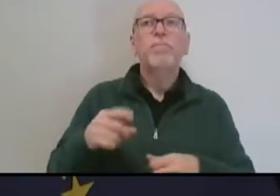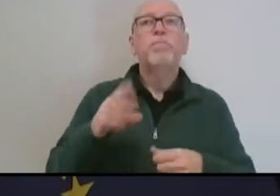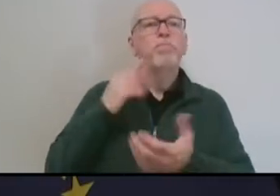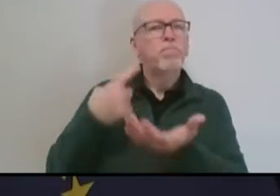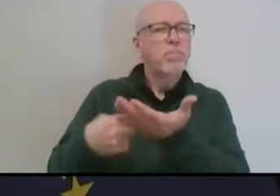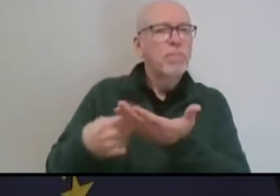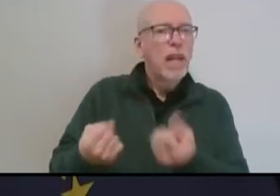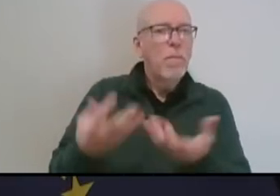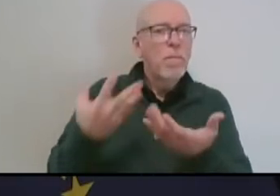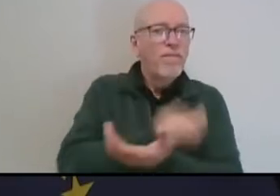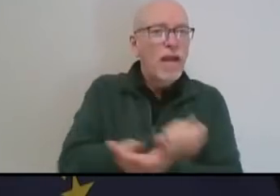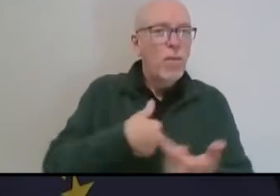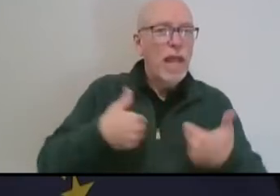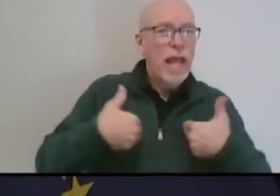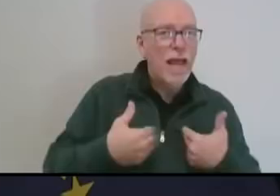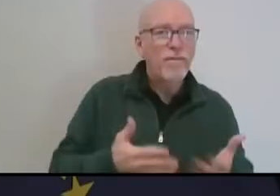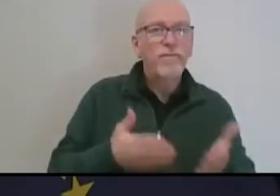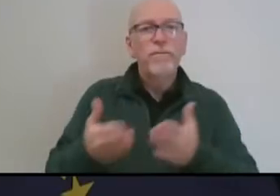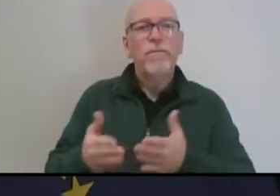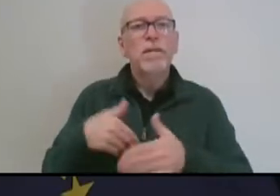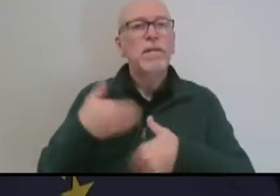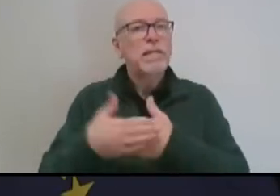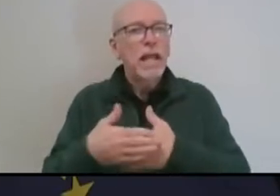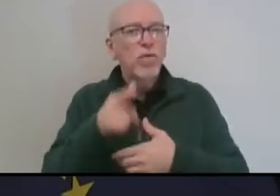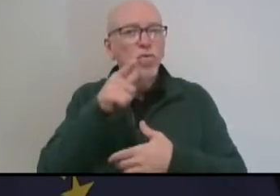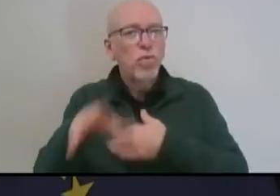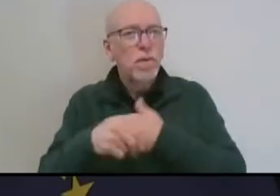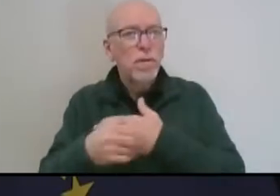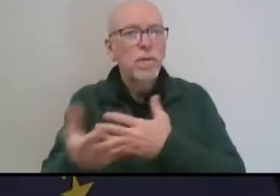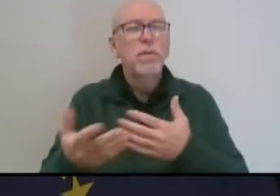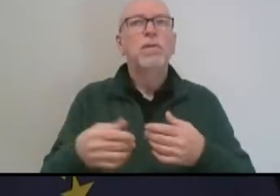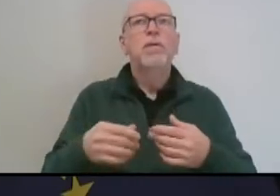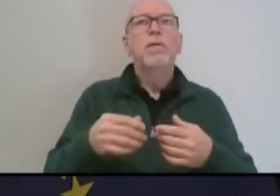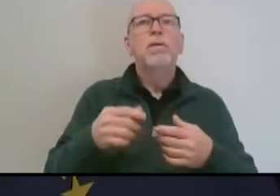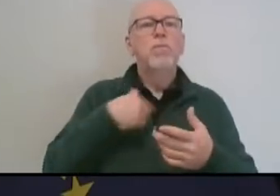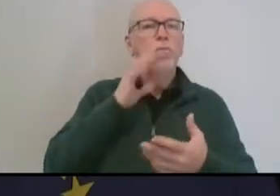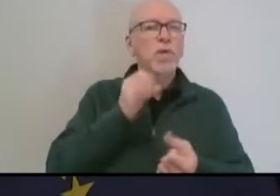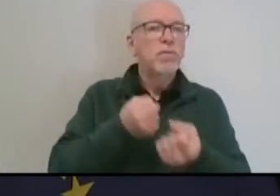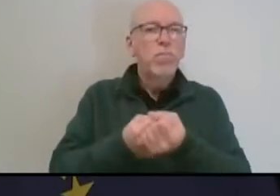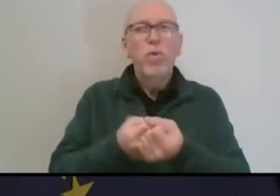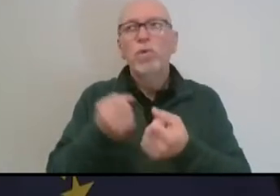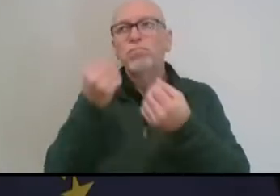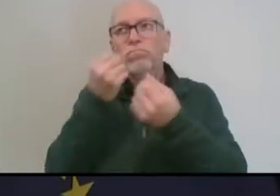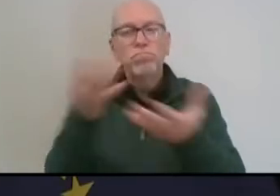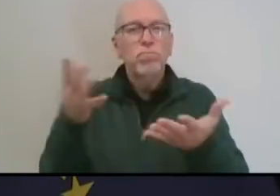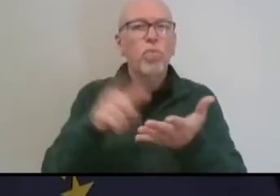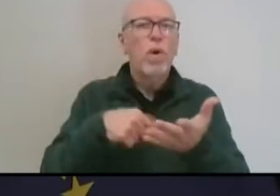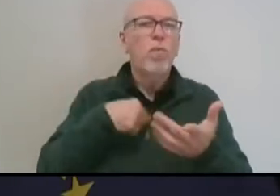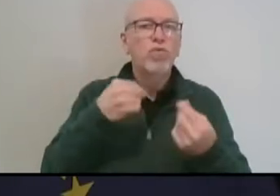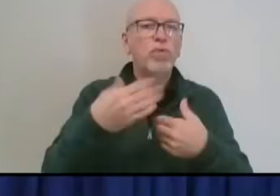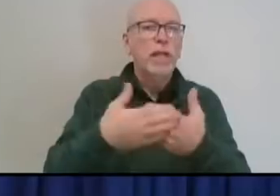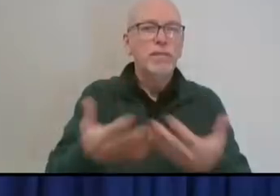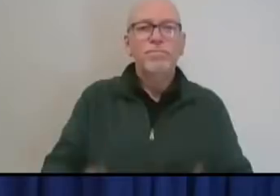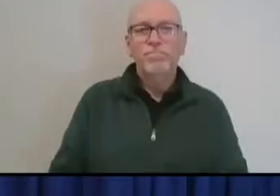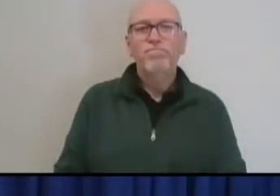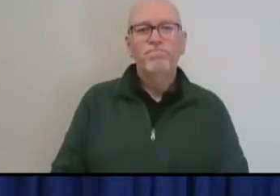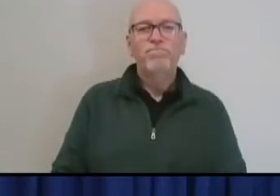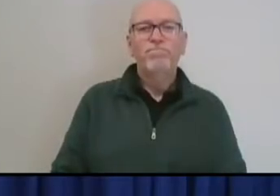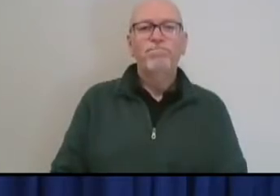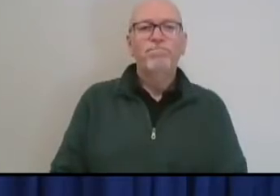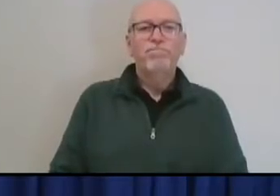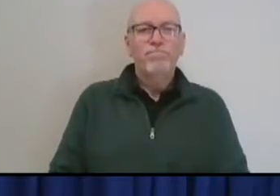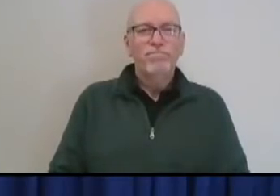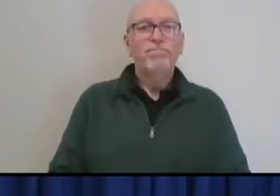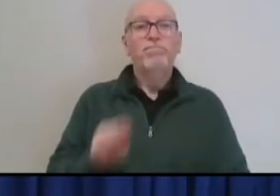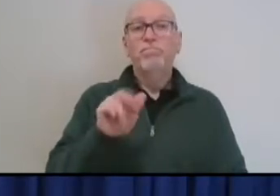vaccine do we have, what are our next steps, and then we'll step forward and say, okay, this is where we're going to be moving next. March is